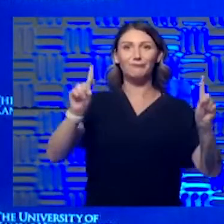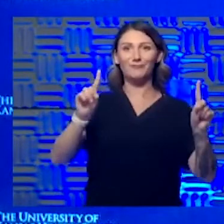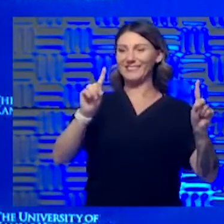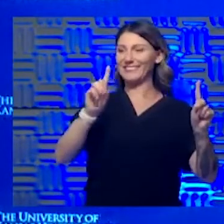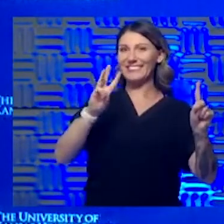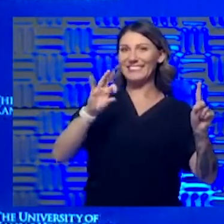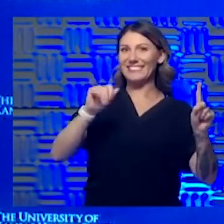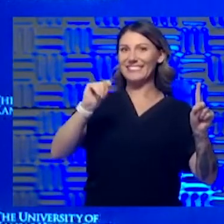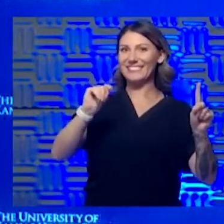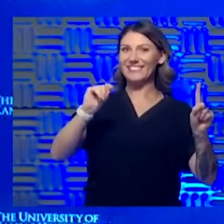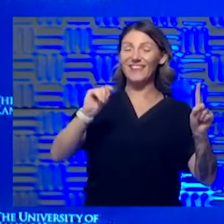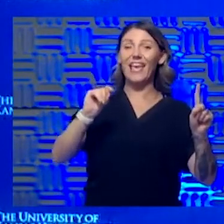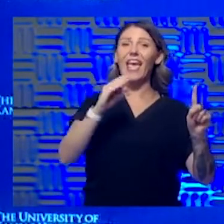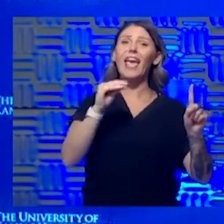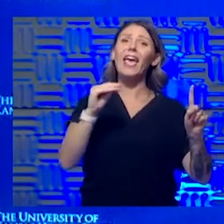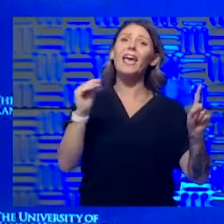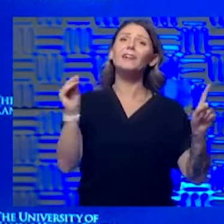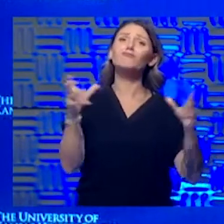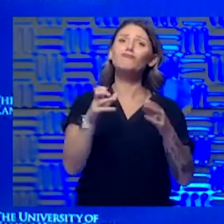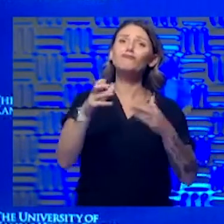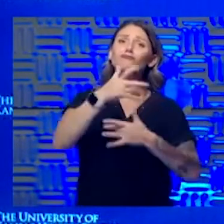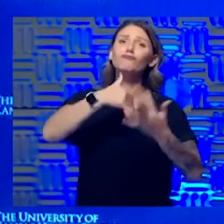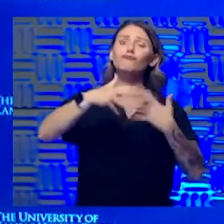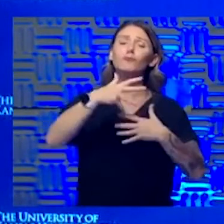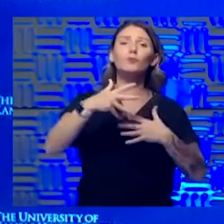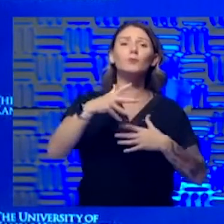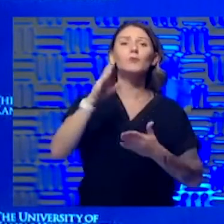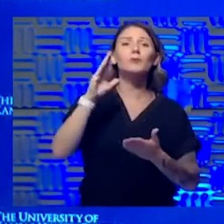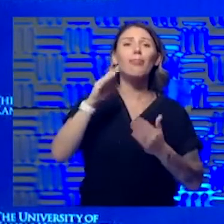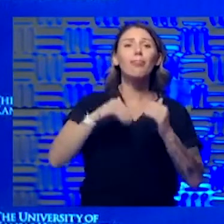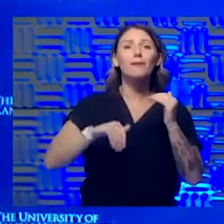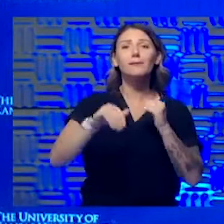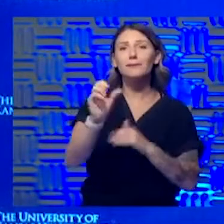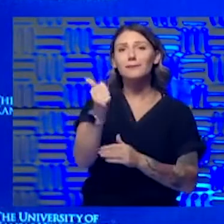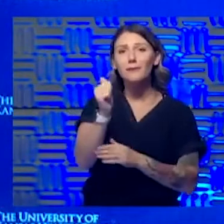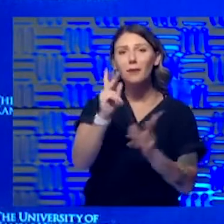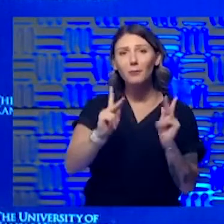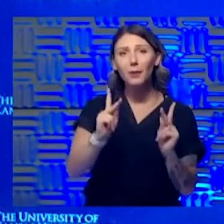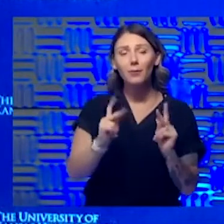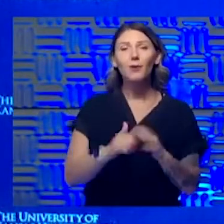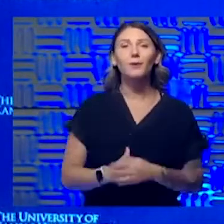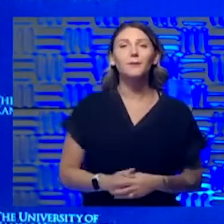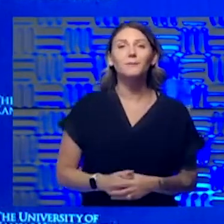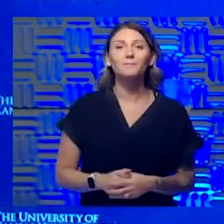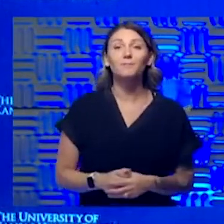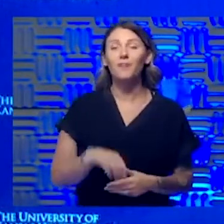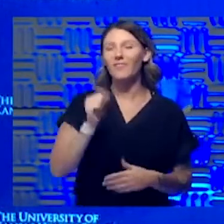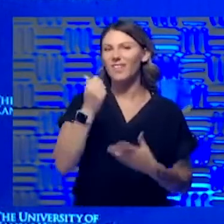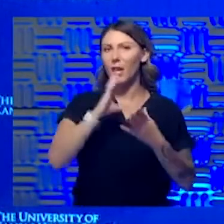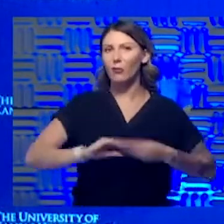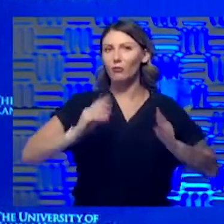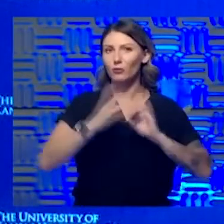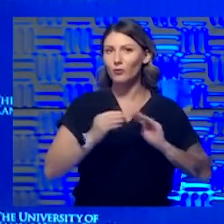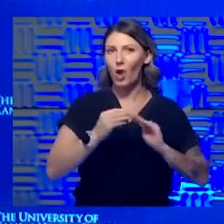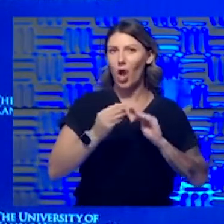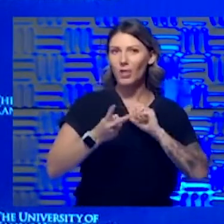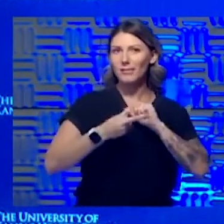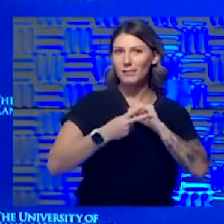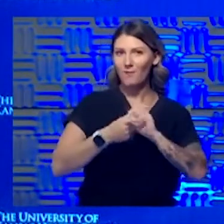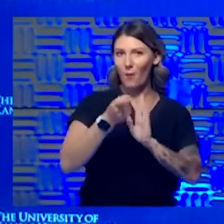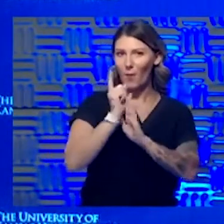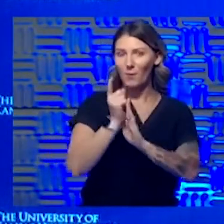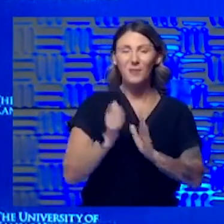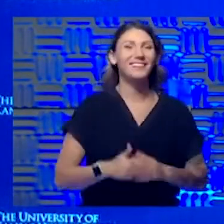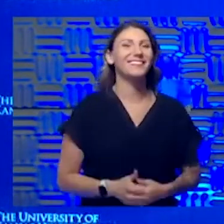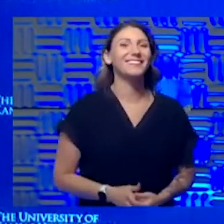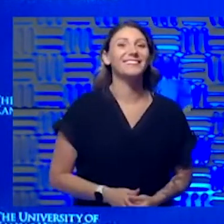Yeah, gathering groups of smaller than 10. Just be safe. I got another story about that. I'll save it for a moment. In